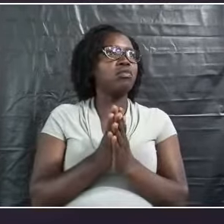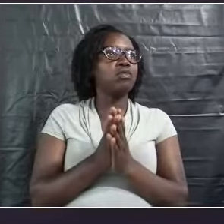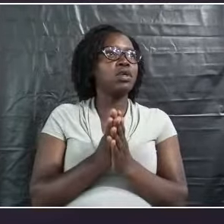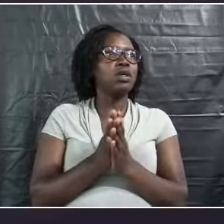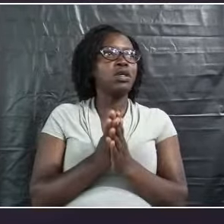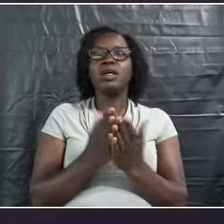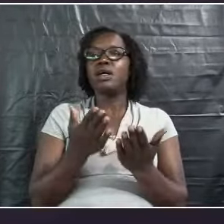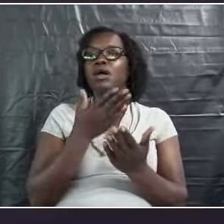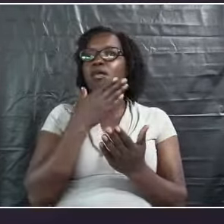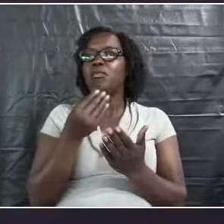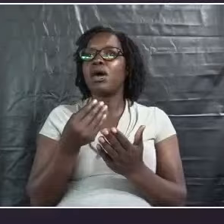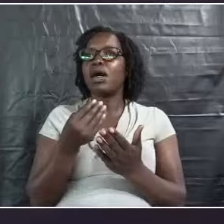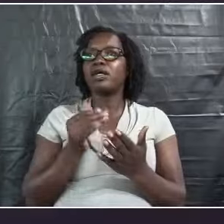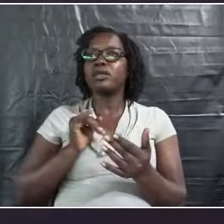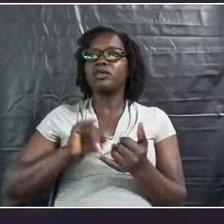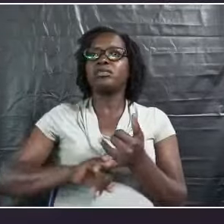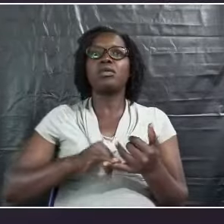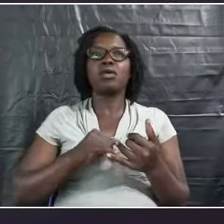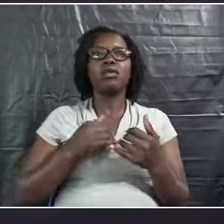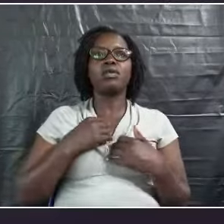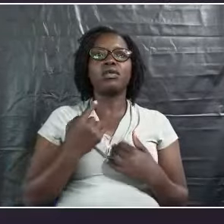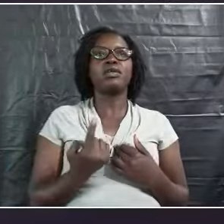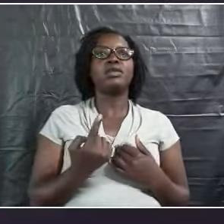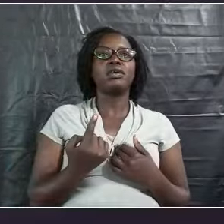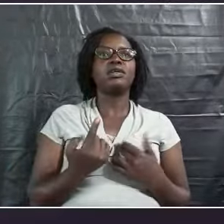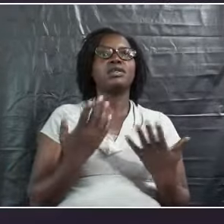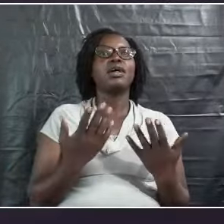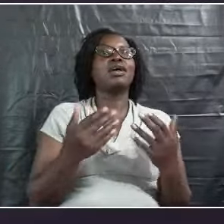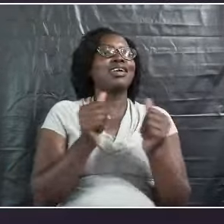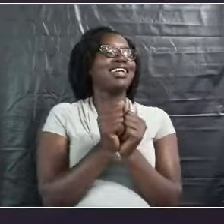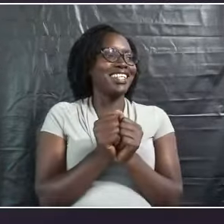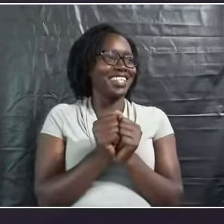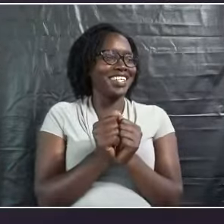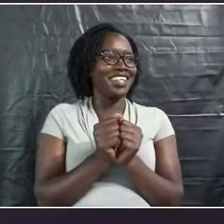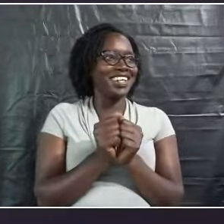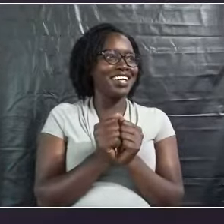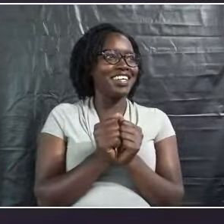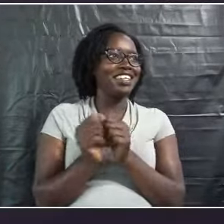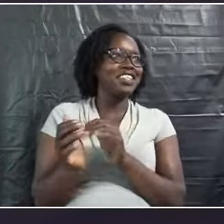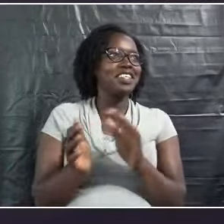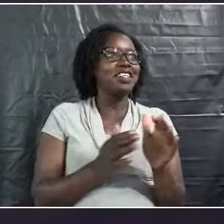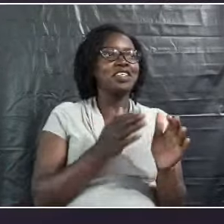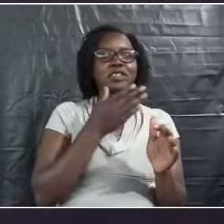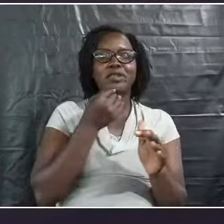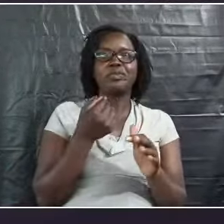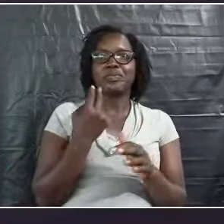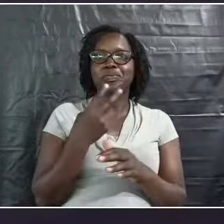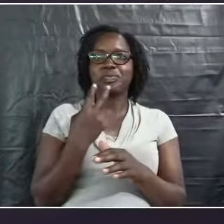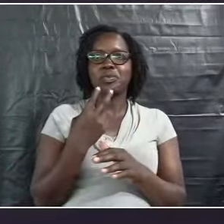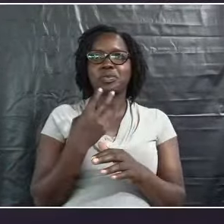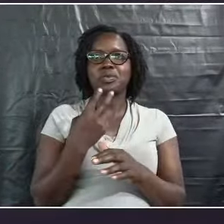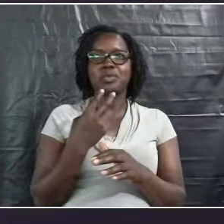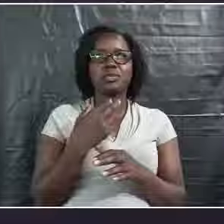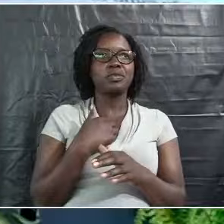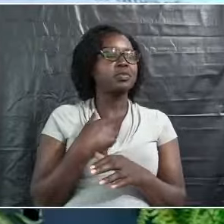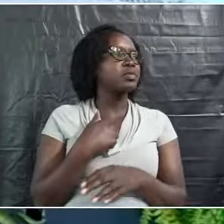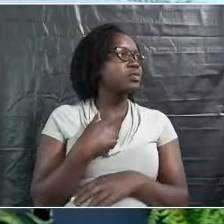man who had one wife now wants to have 10. Suddenly a man who had